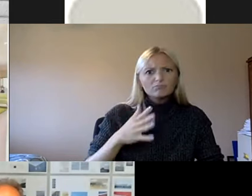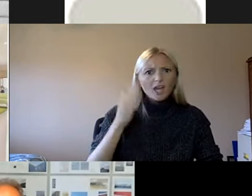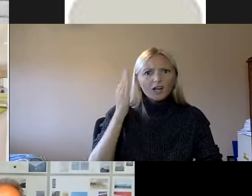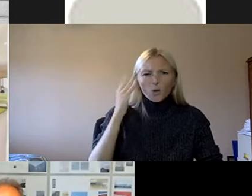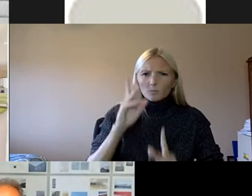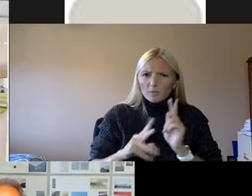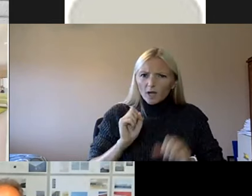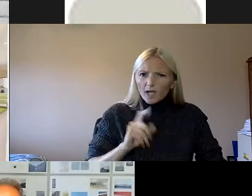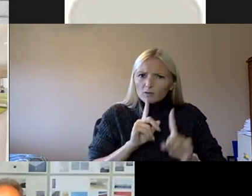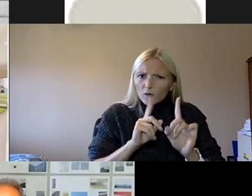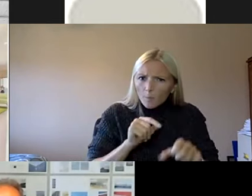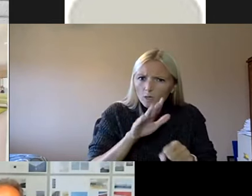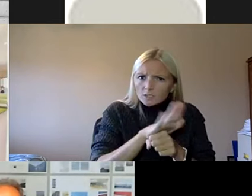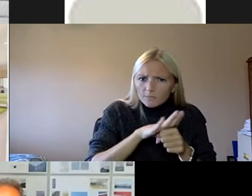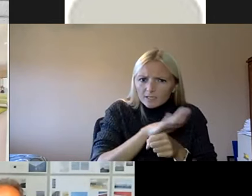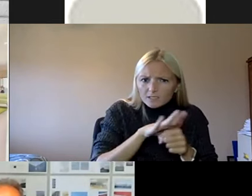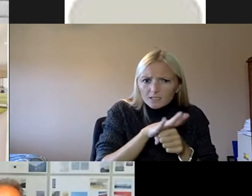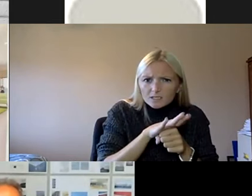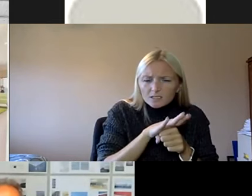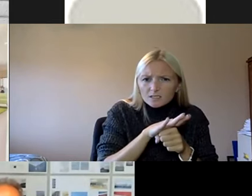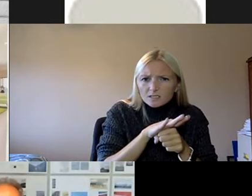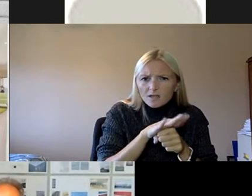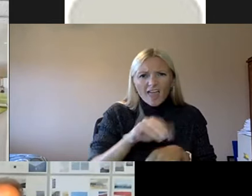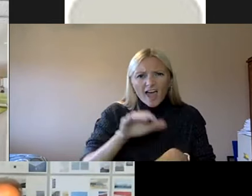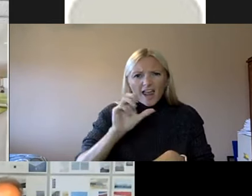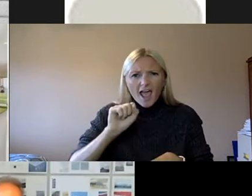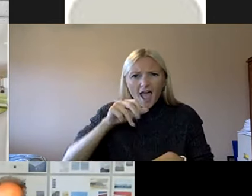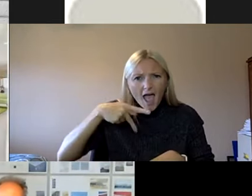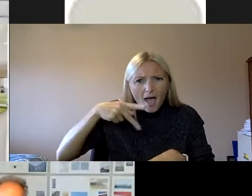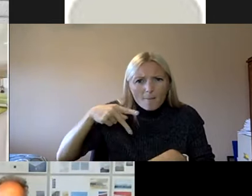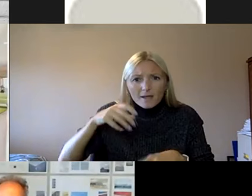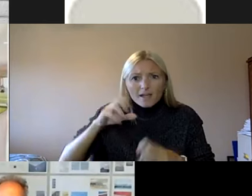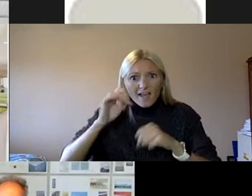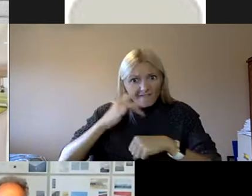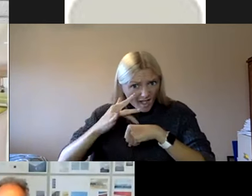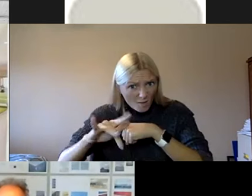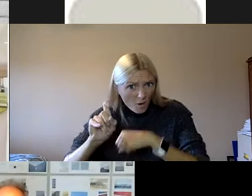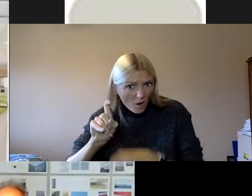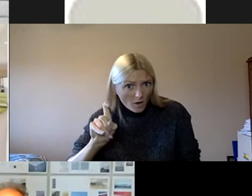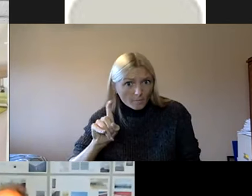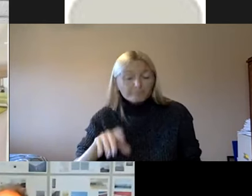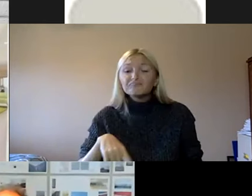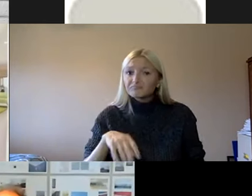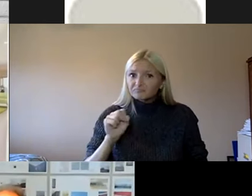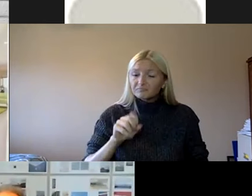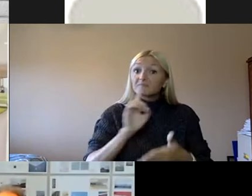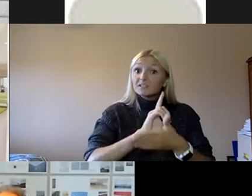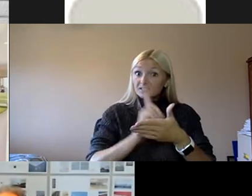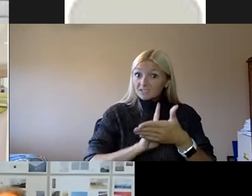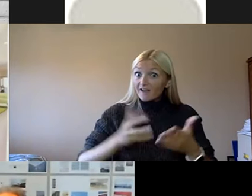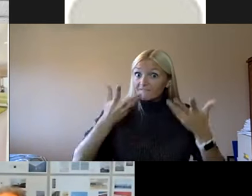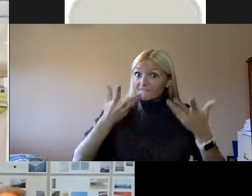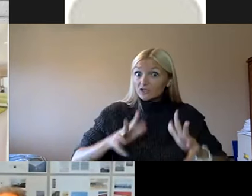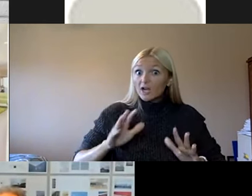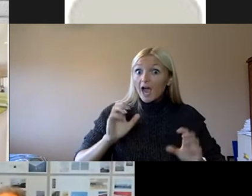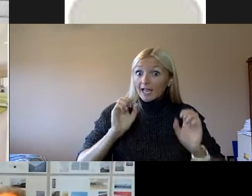schools. Mm-hmm. Does it has a name, and also is it available now or is it in development? It's basically been designed, and I'm happy to do a